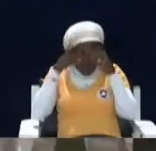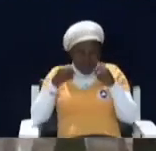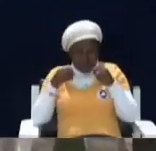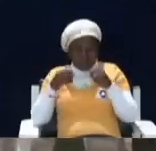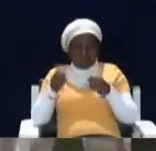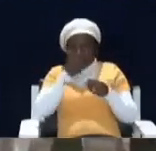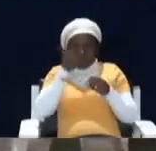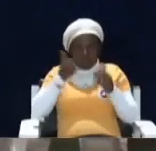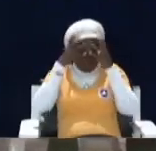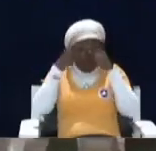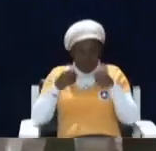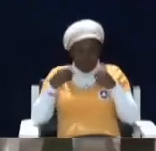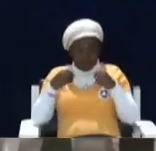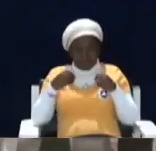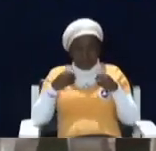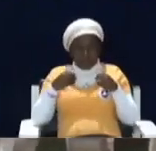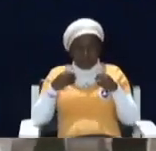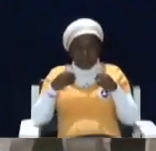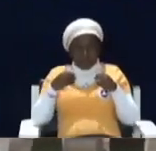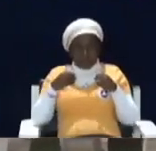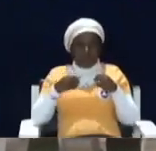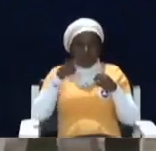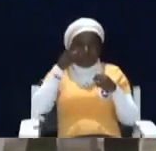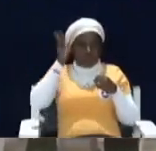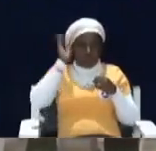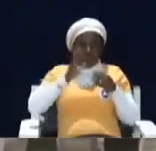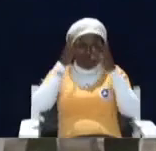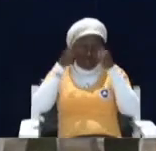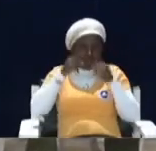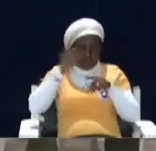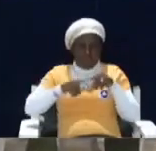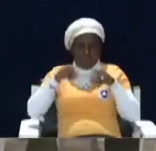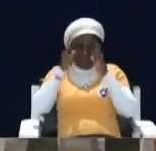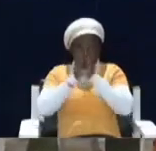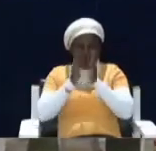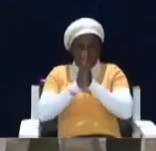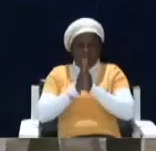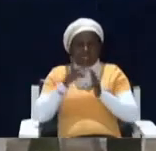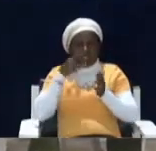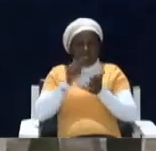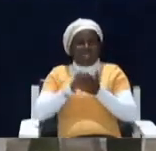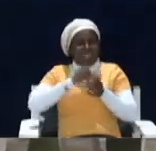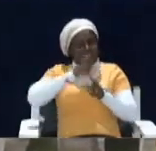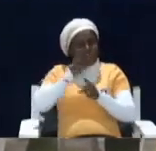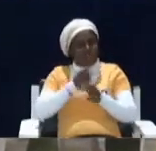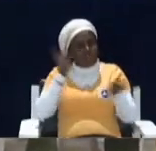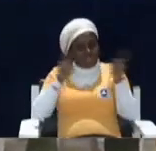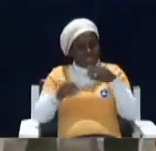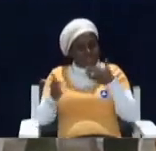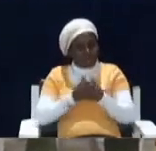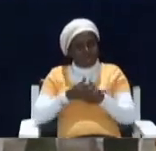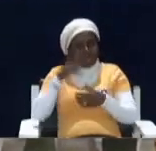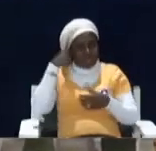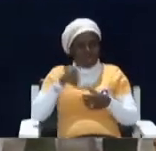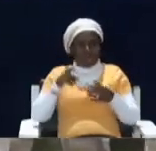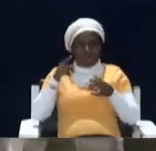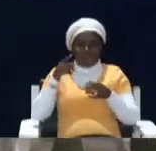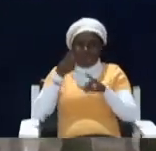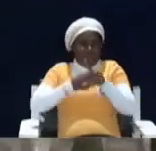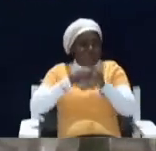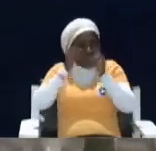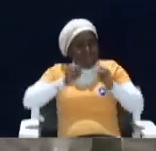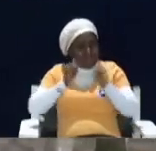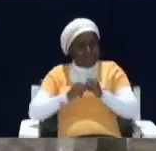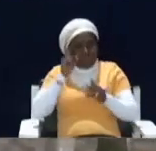if you sleep, you will sleep off, you won't be able to pray. I said, Father, I just came back from camp 1 week. Let me just sleep